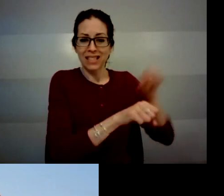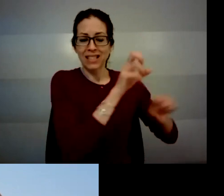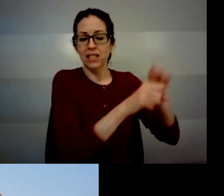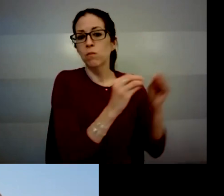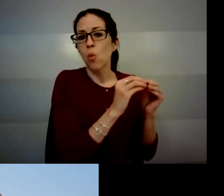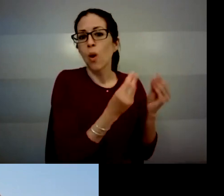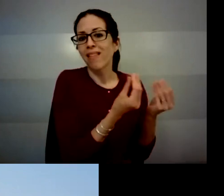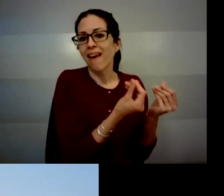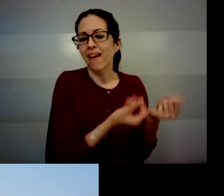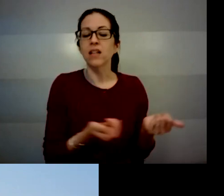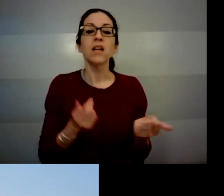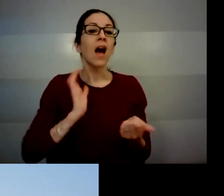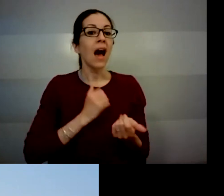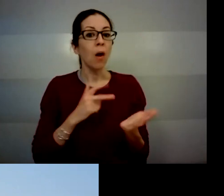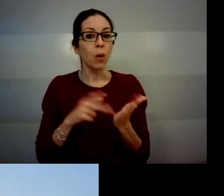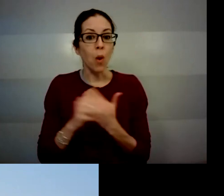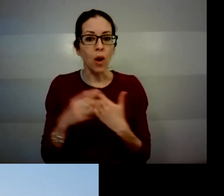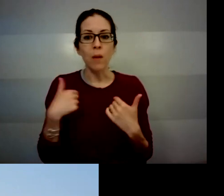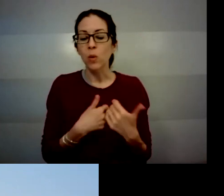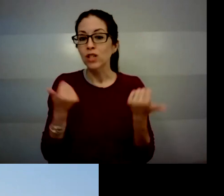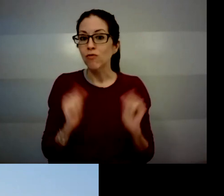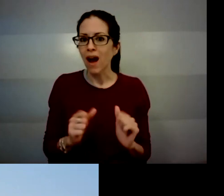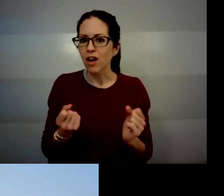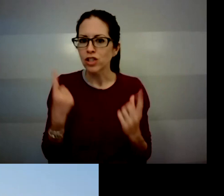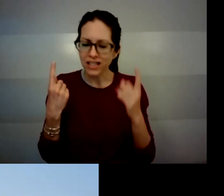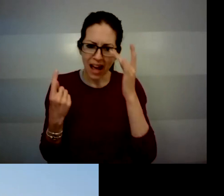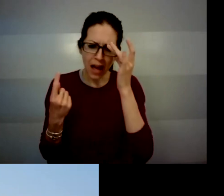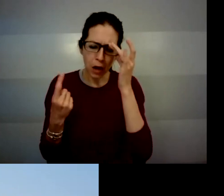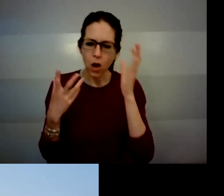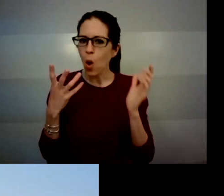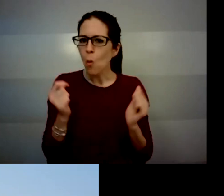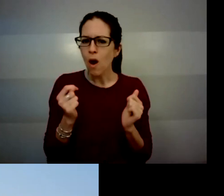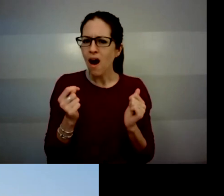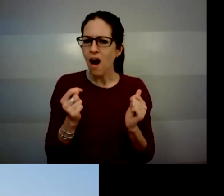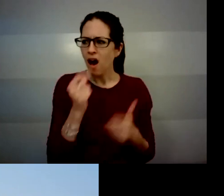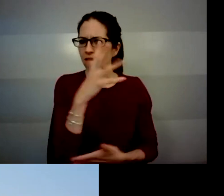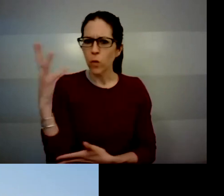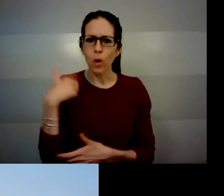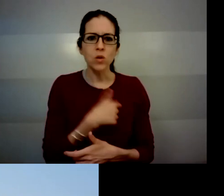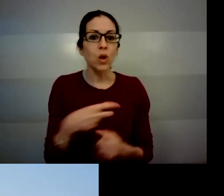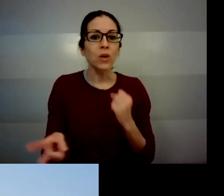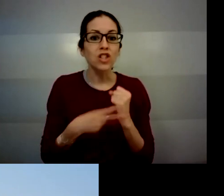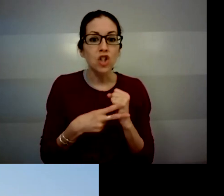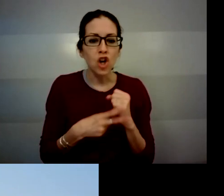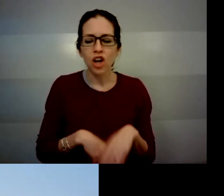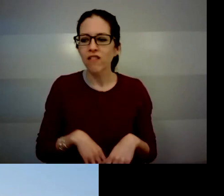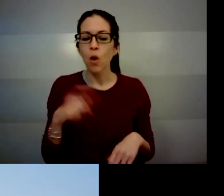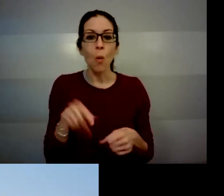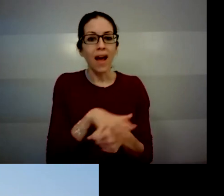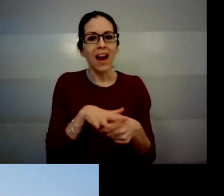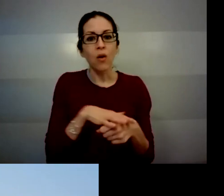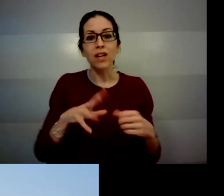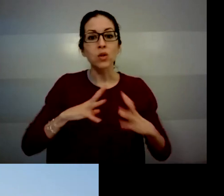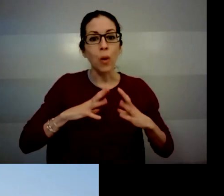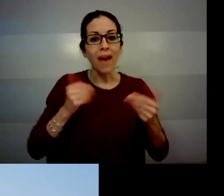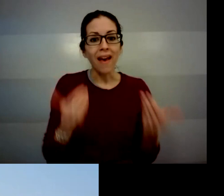is trying to understand in a landscape what patches of forest we want to conserve, what areas are okay to grow coffee in,